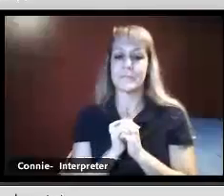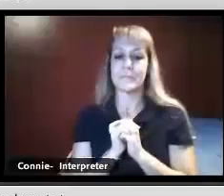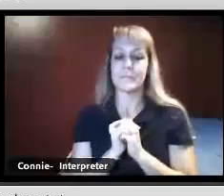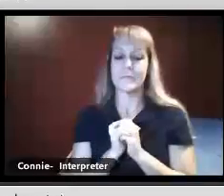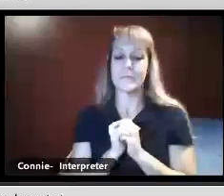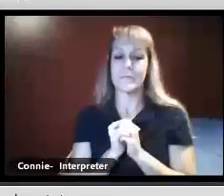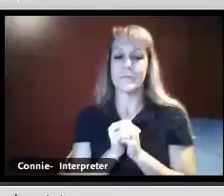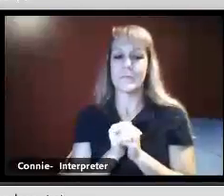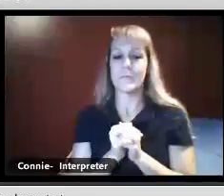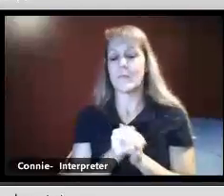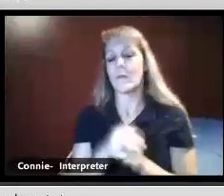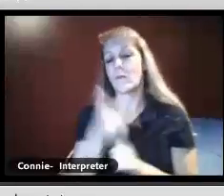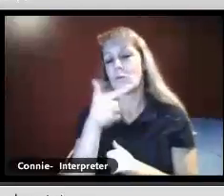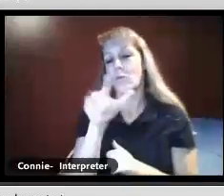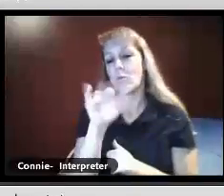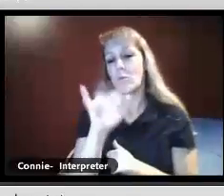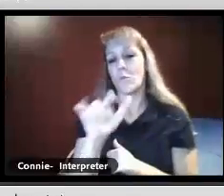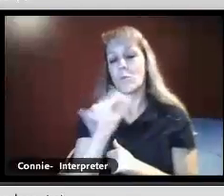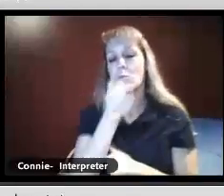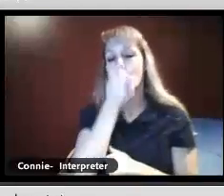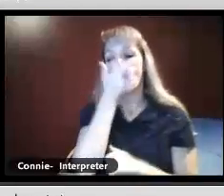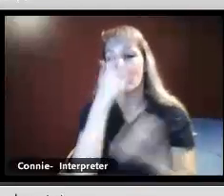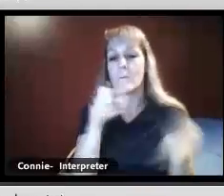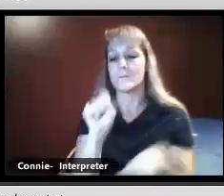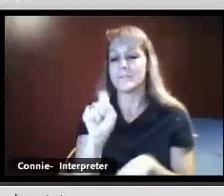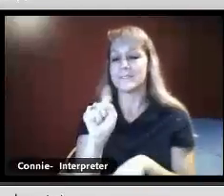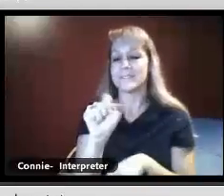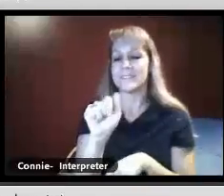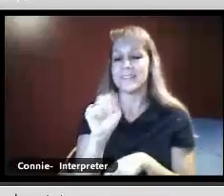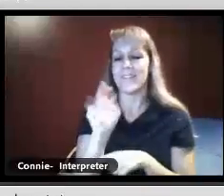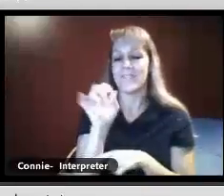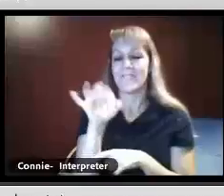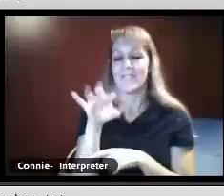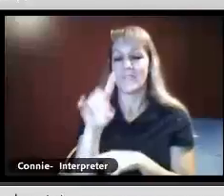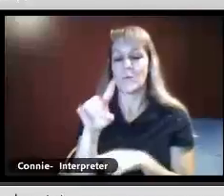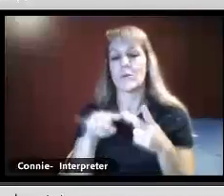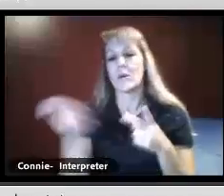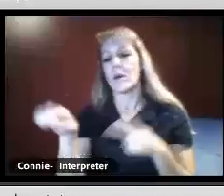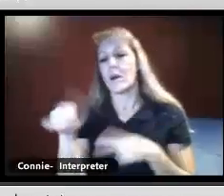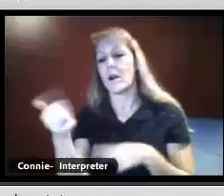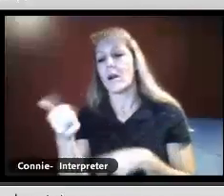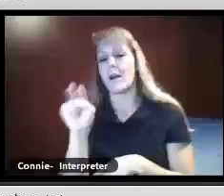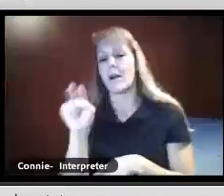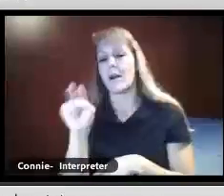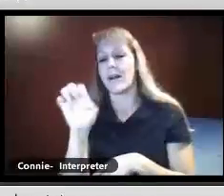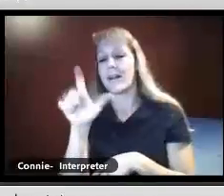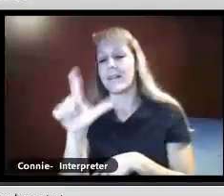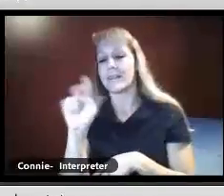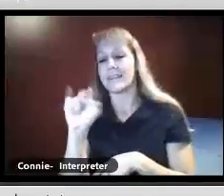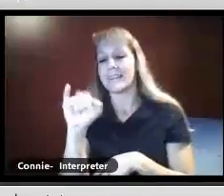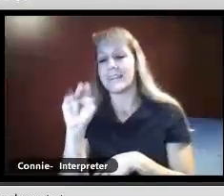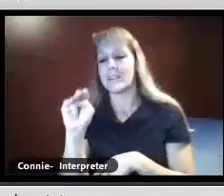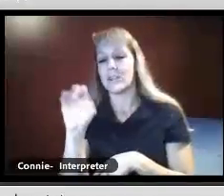entry on global warming from Stanford. There's an article called El Nino and Global Warming, What's the Connection? Here's one